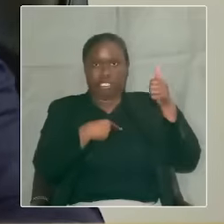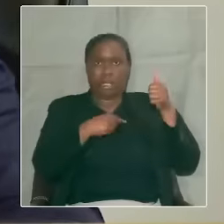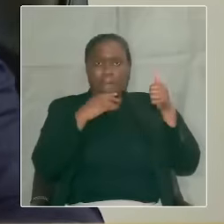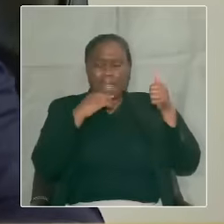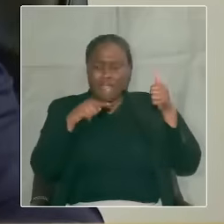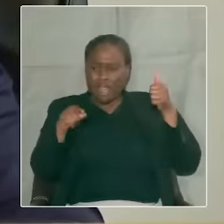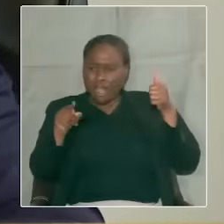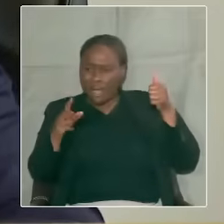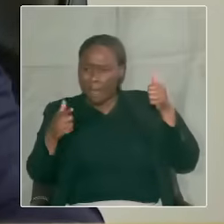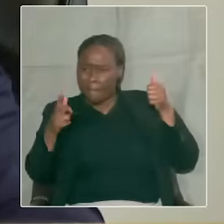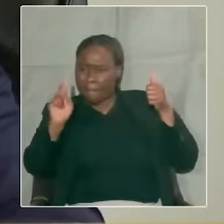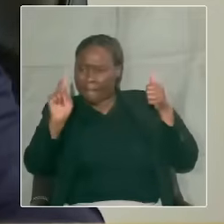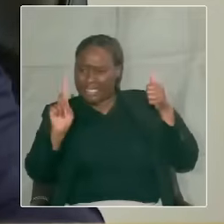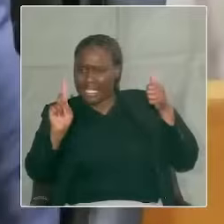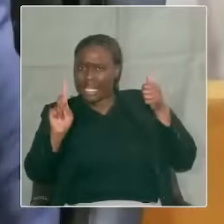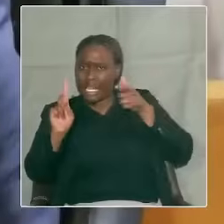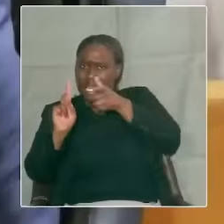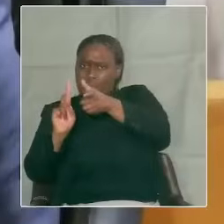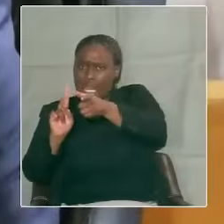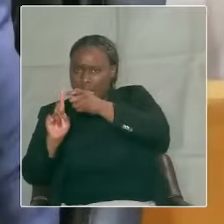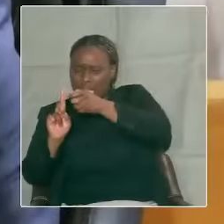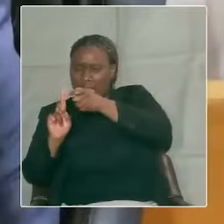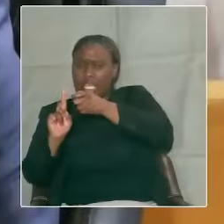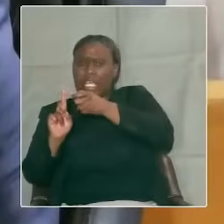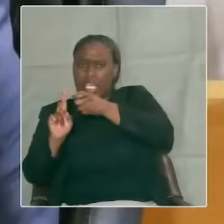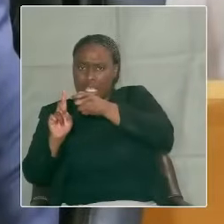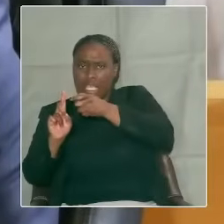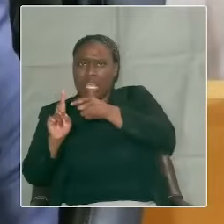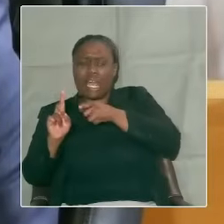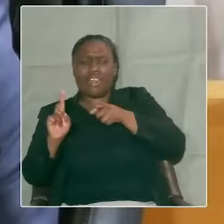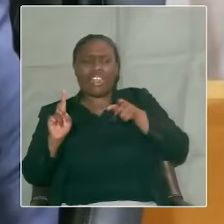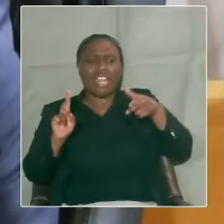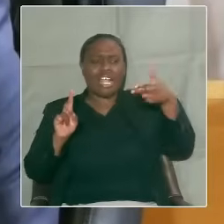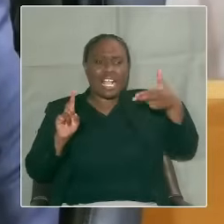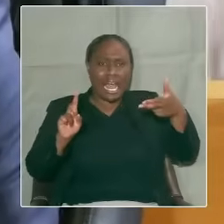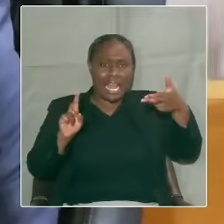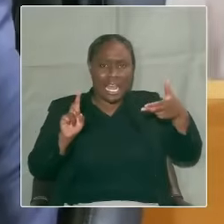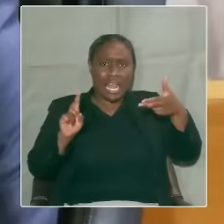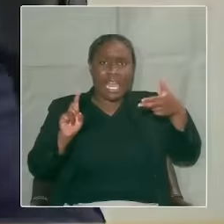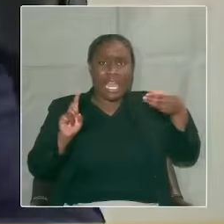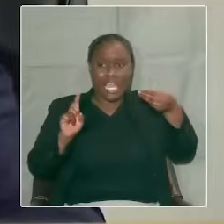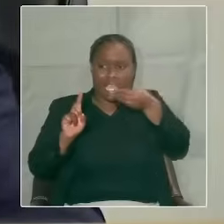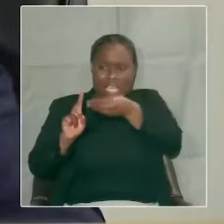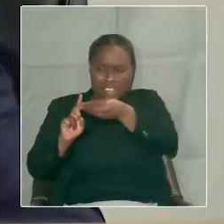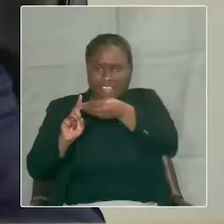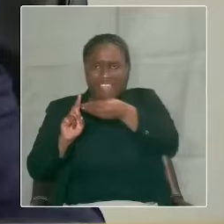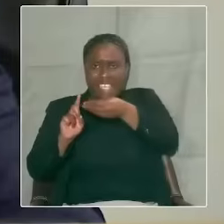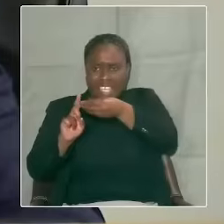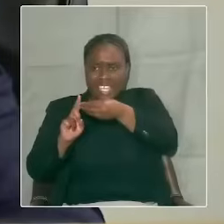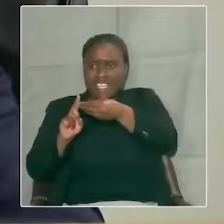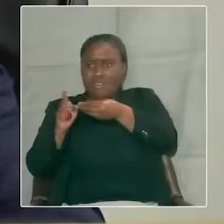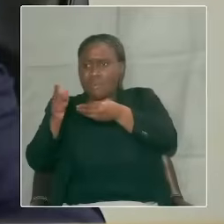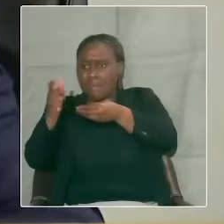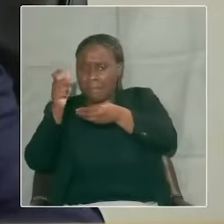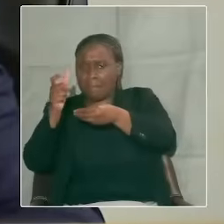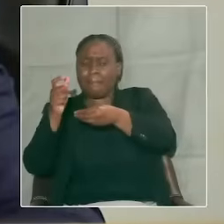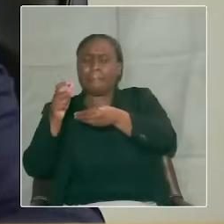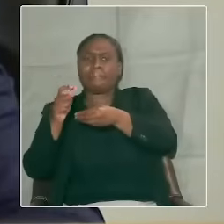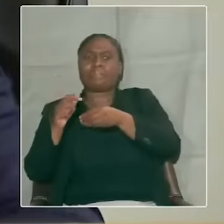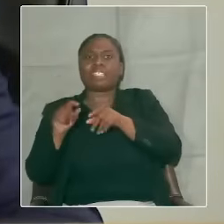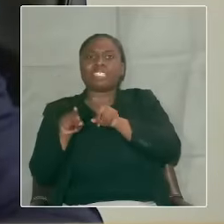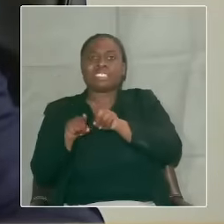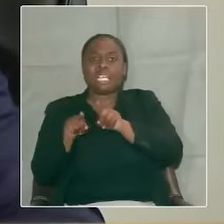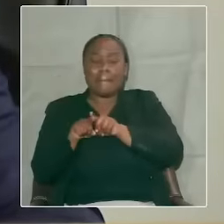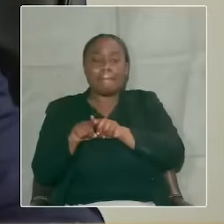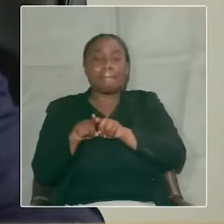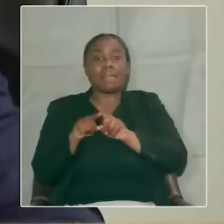those people. Sometimes procure spotters as well. Yeah, sometimes they procure spotters that will check where are the